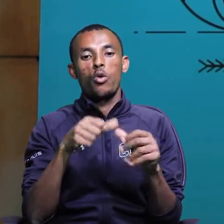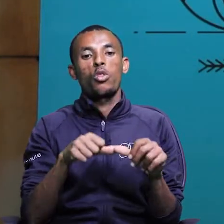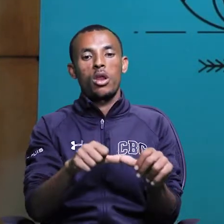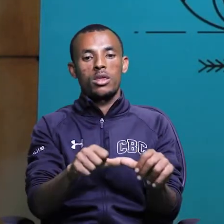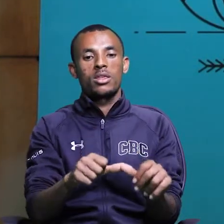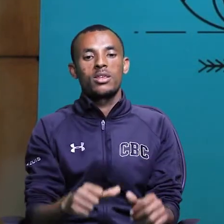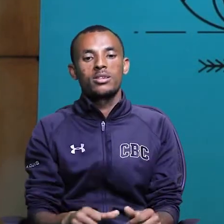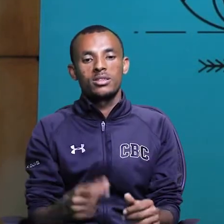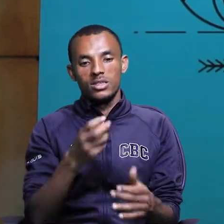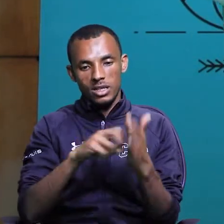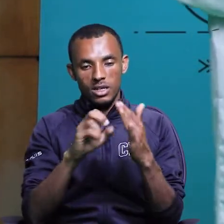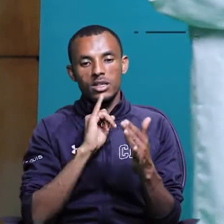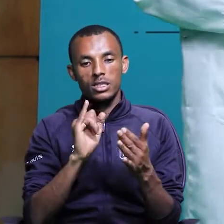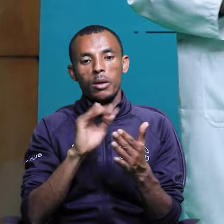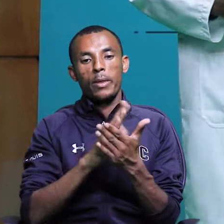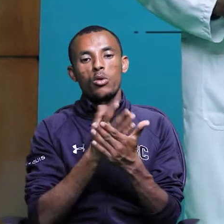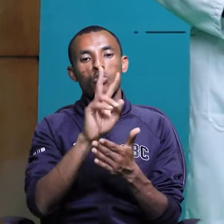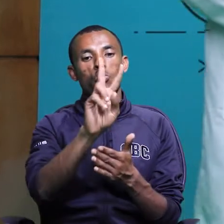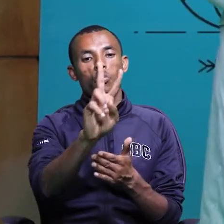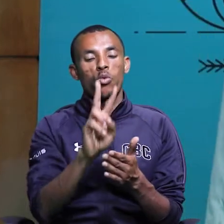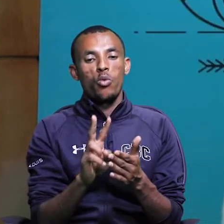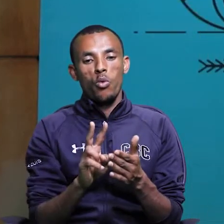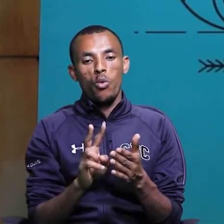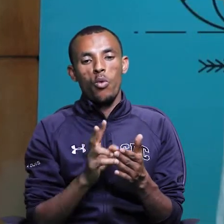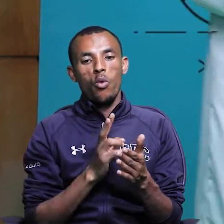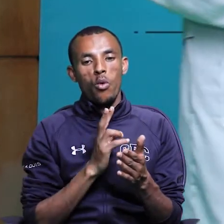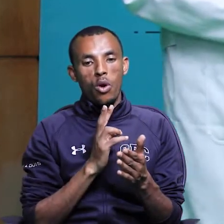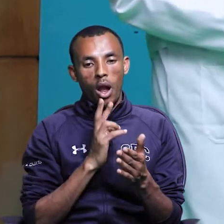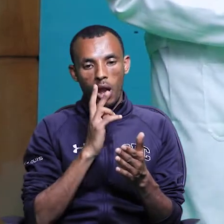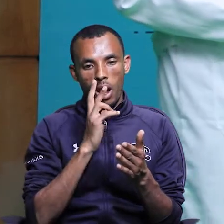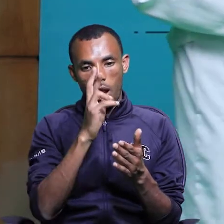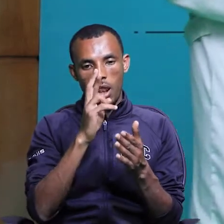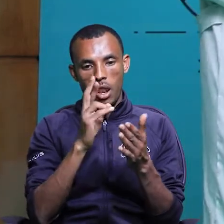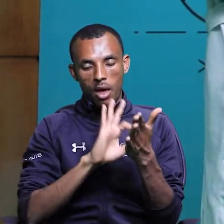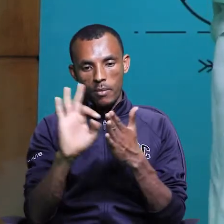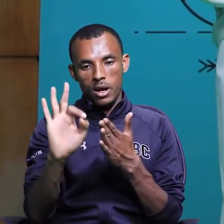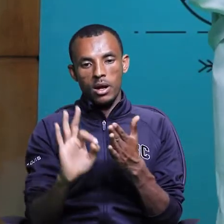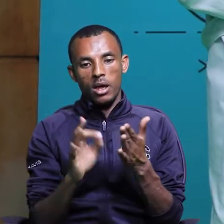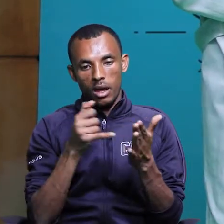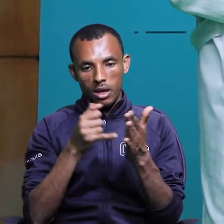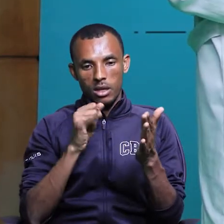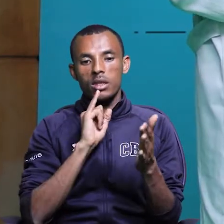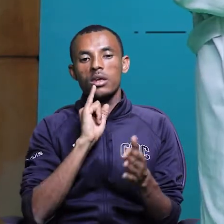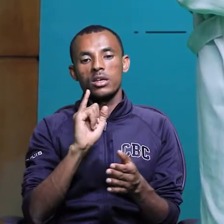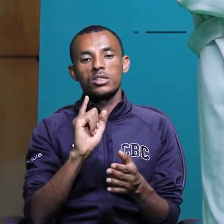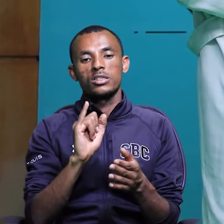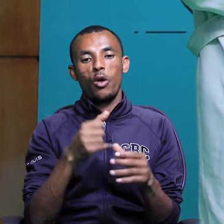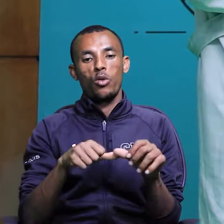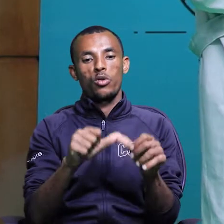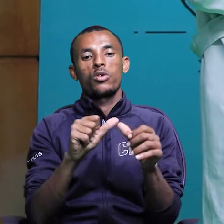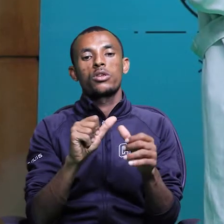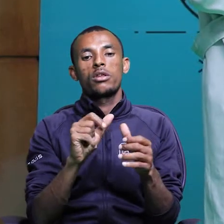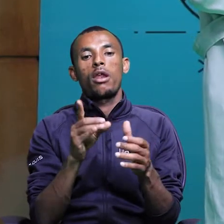or if the results are between two real numbers, we call that one to be continuous data or variable.